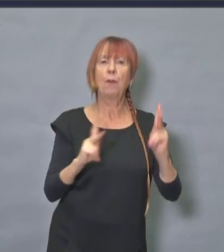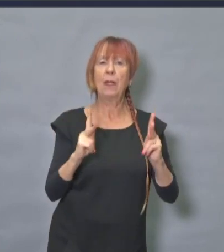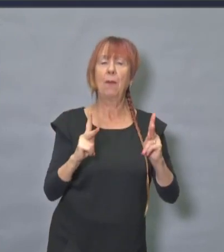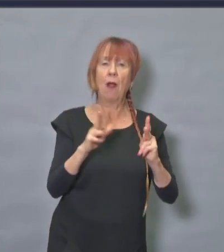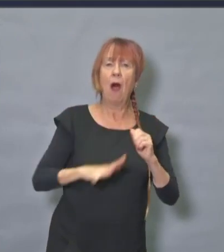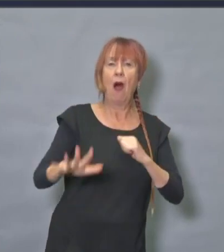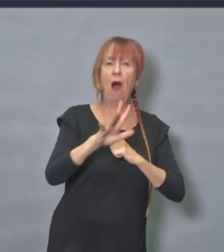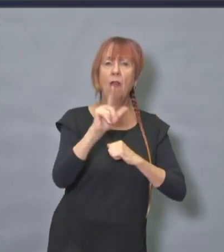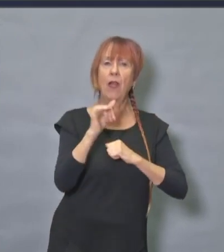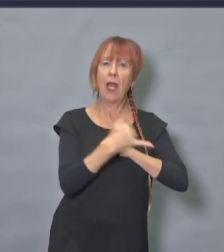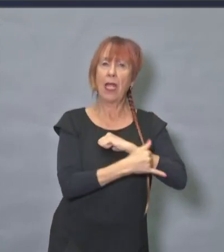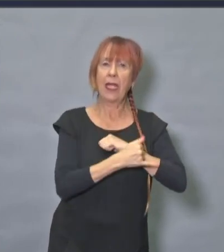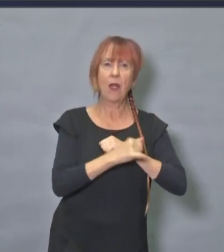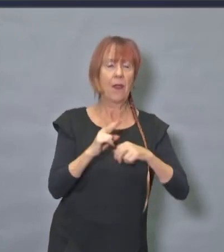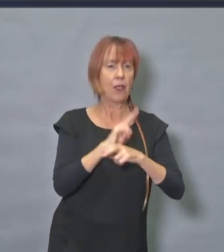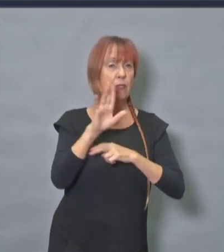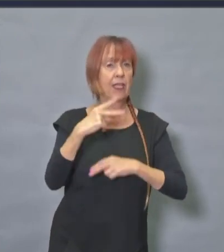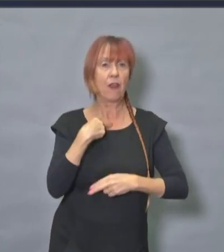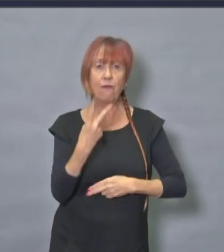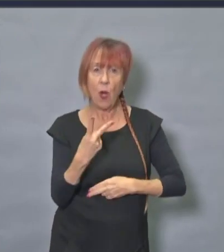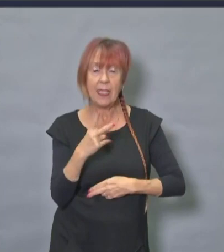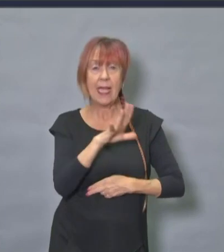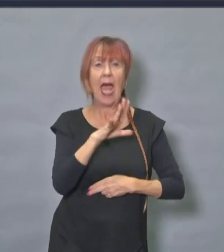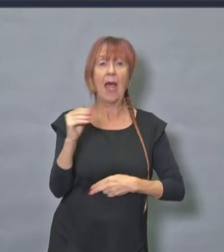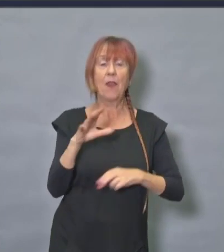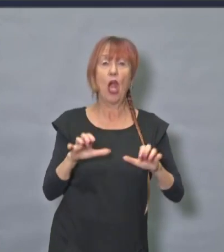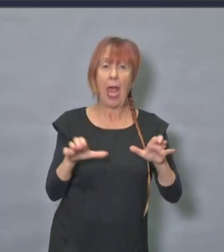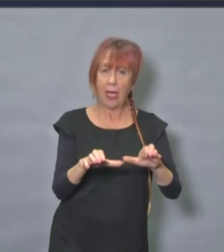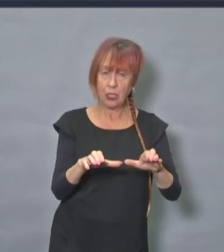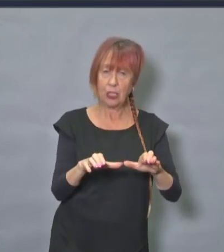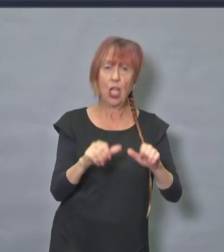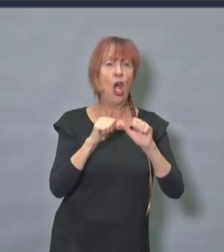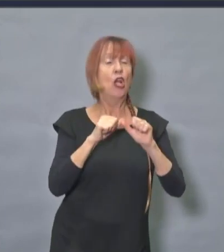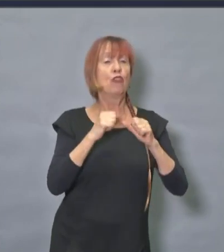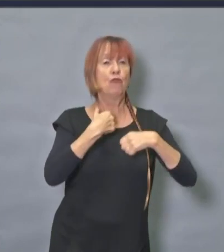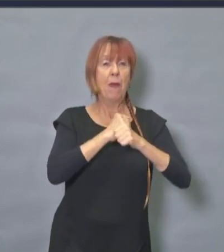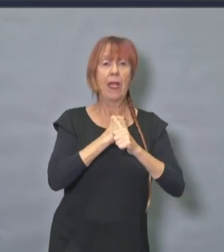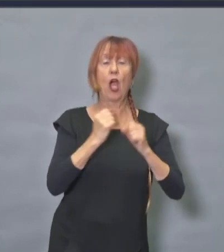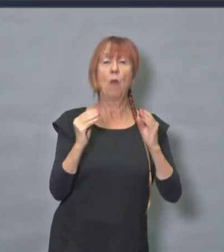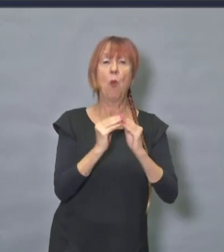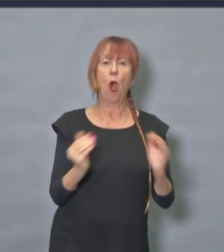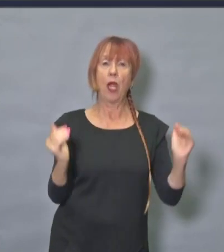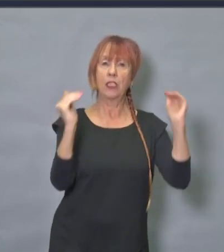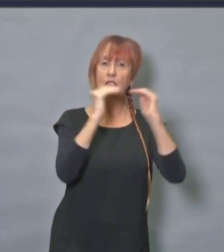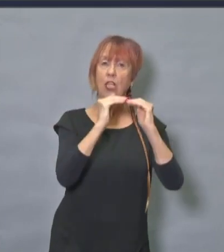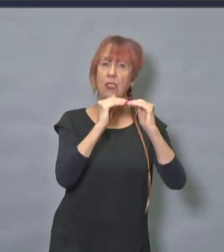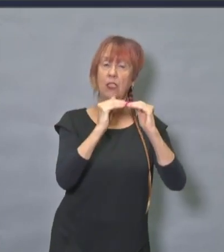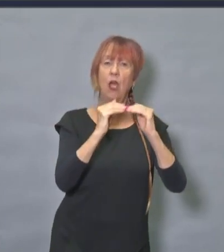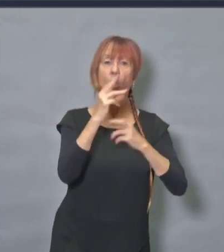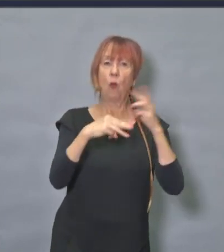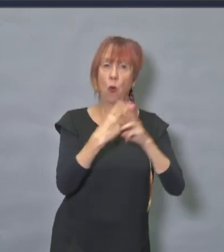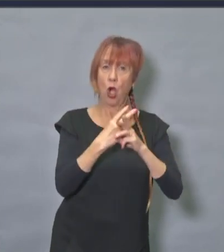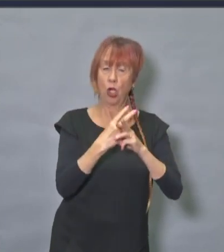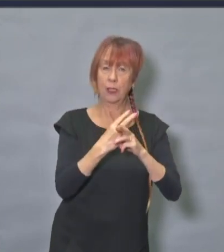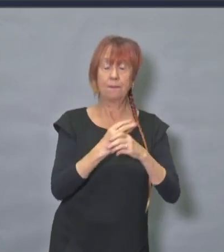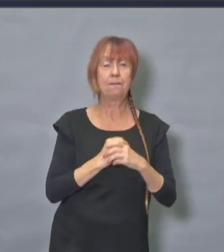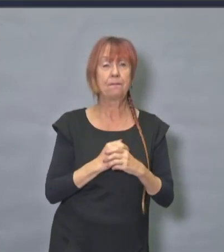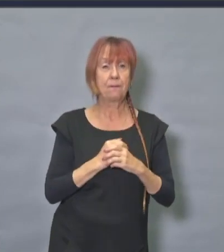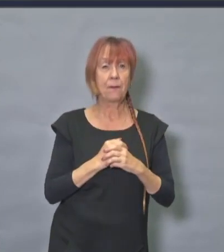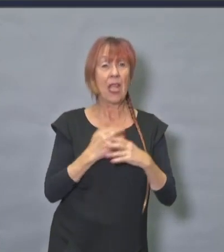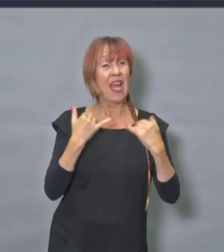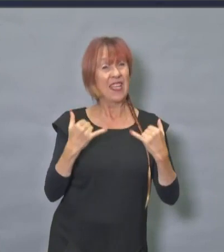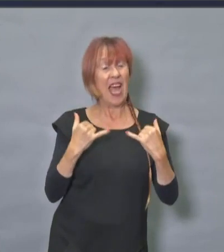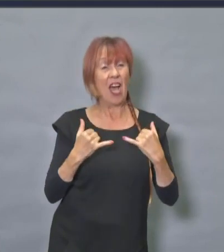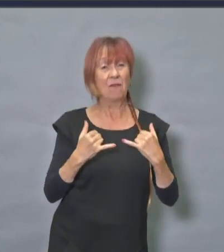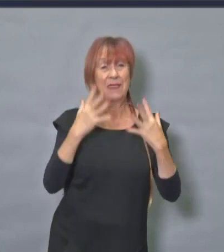to continue to create a more just world. And to update you on our current status, I'm sad to report 38